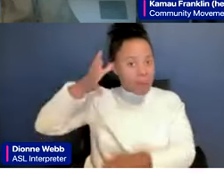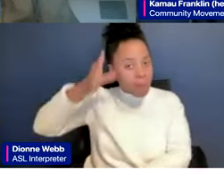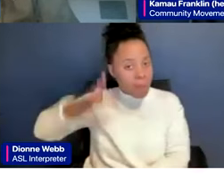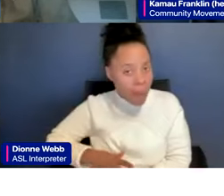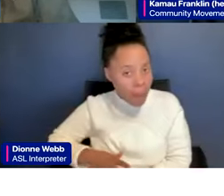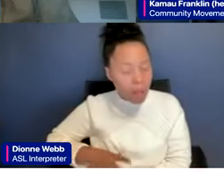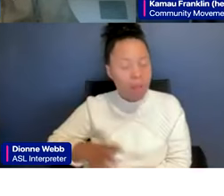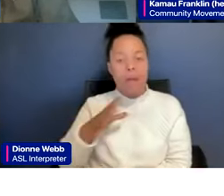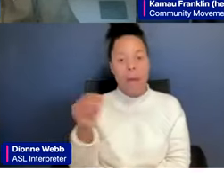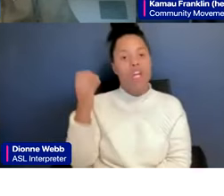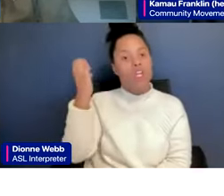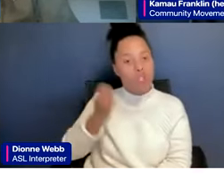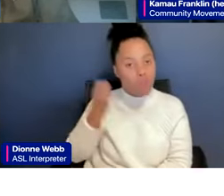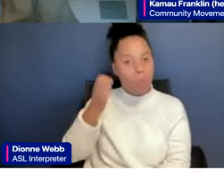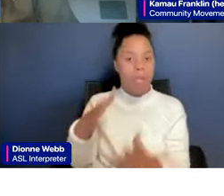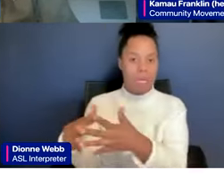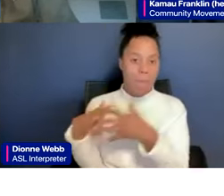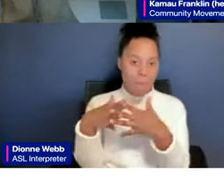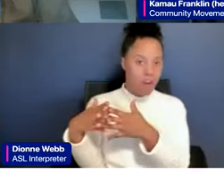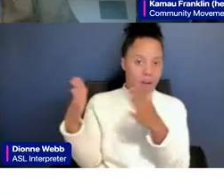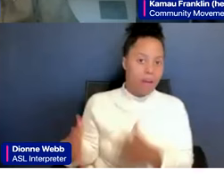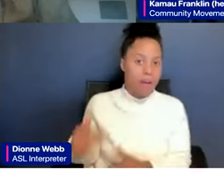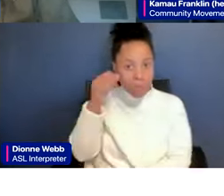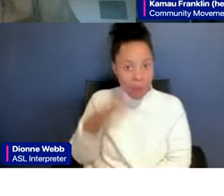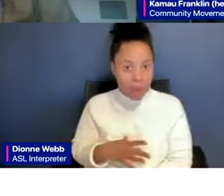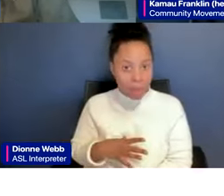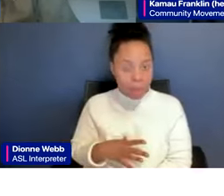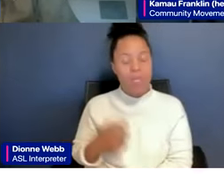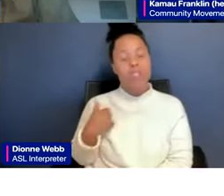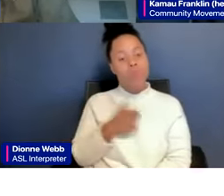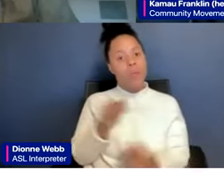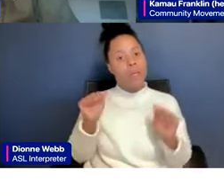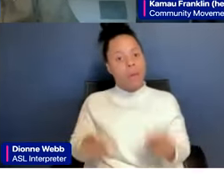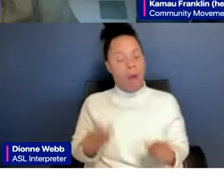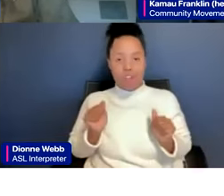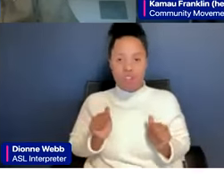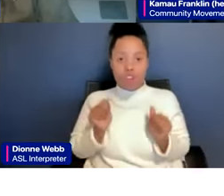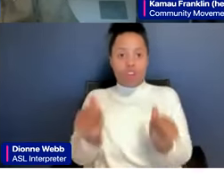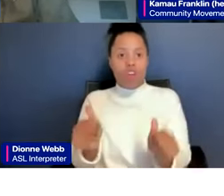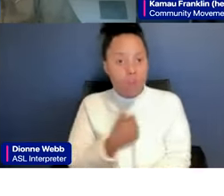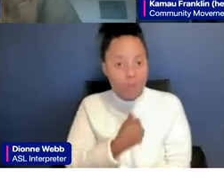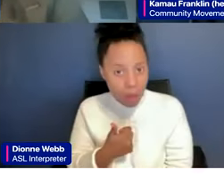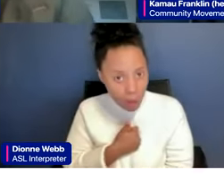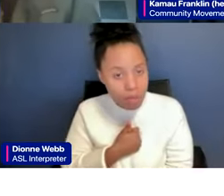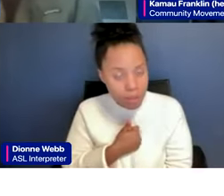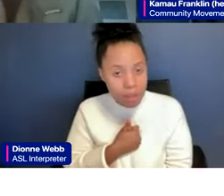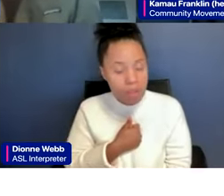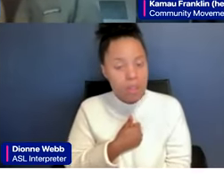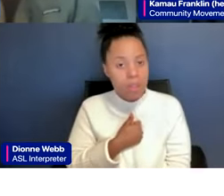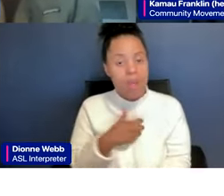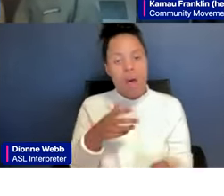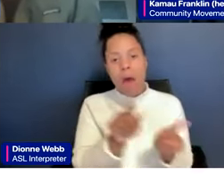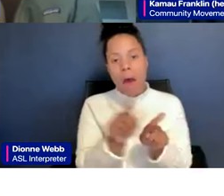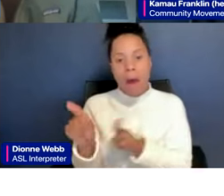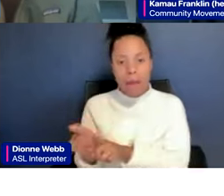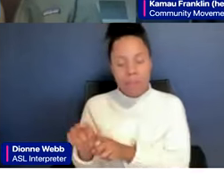men. So we can insert ourselves as Gwendolyn. No, it